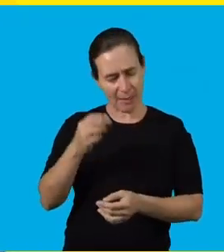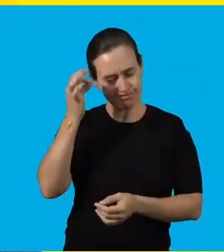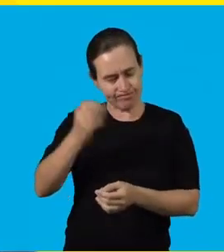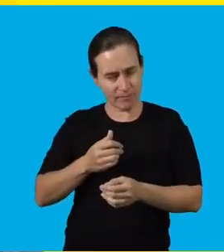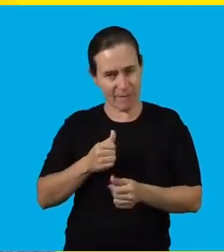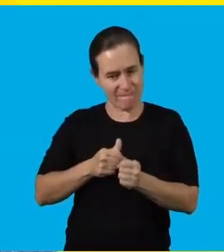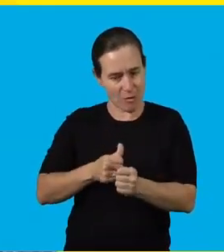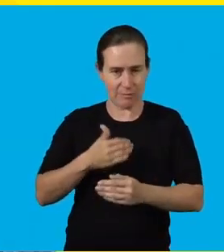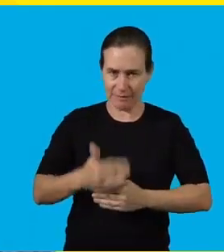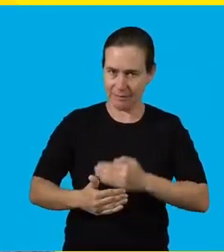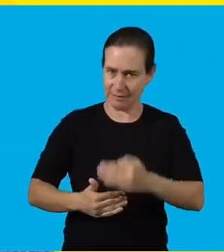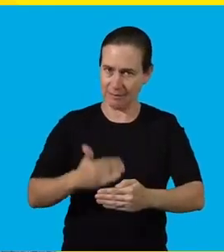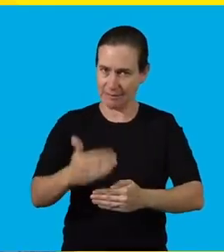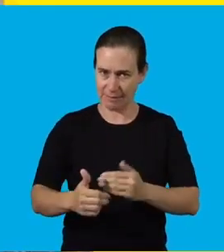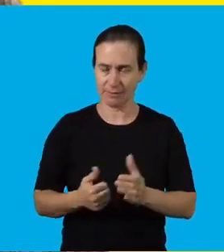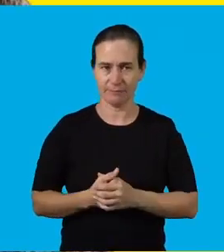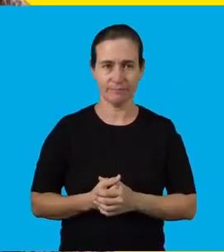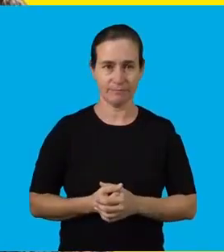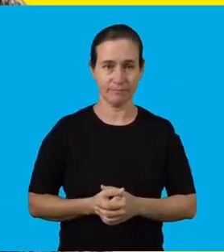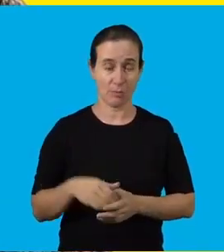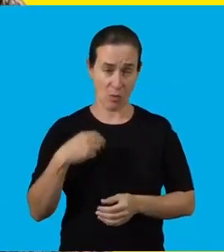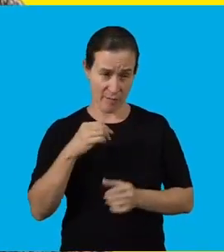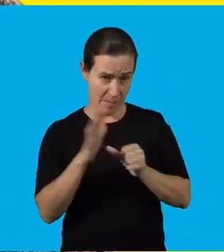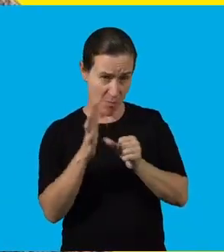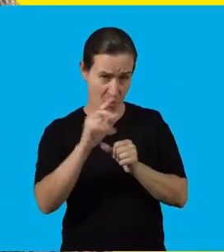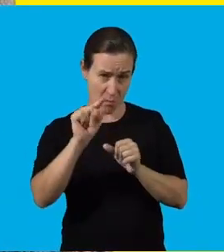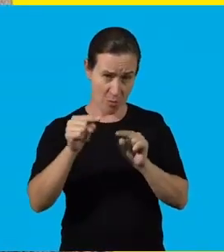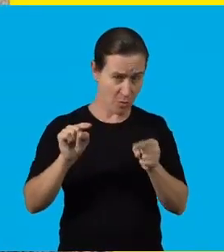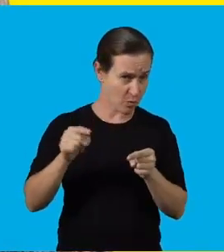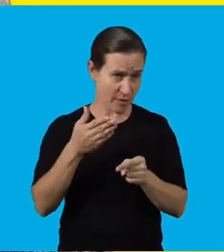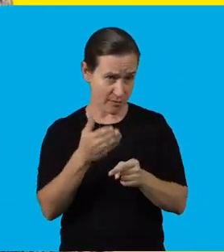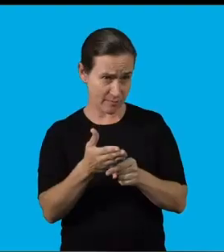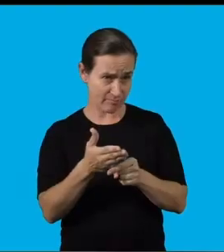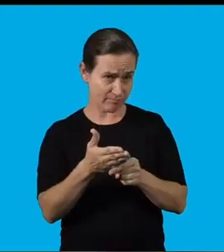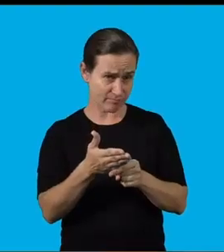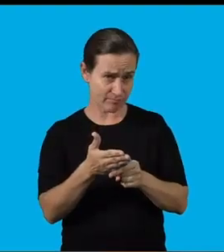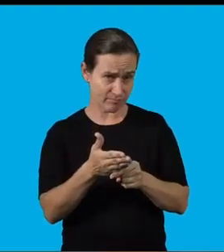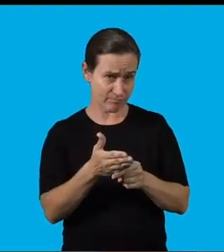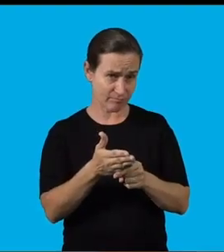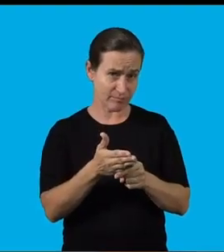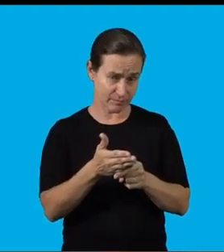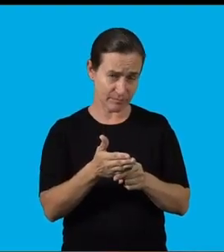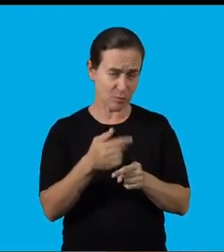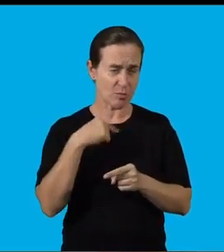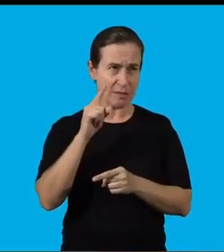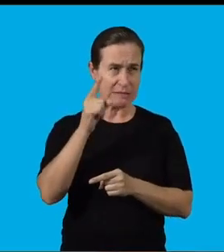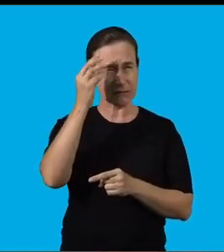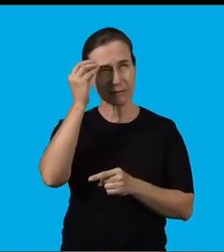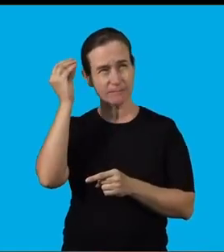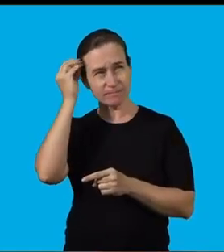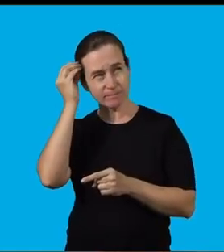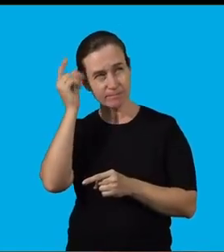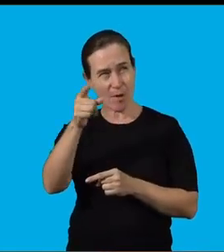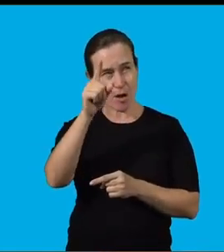why it's worth so many marks in an exam. Do we have all our key points? Yes. Now we simply just remembering in the back of our